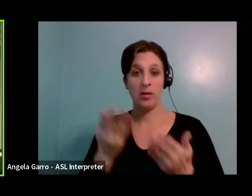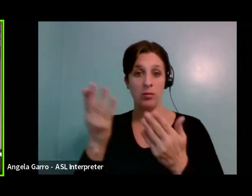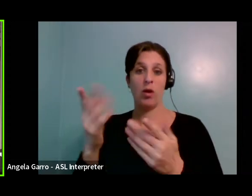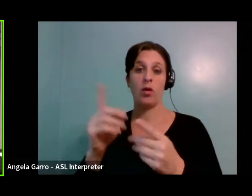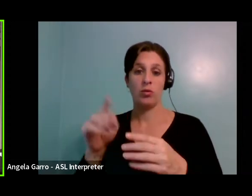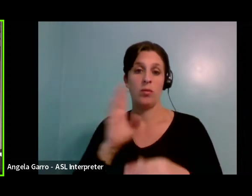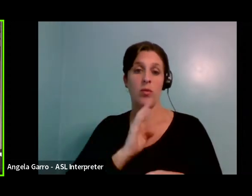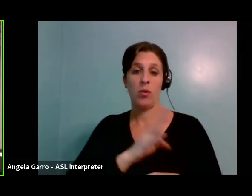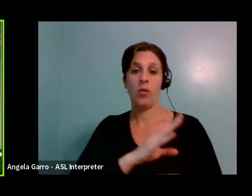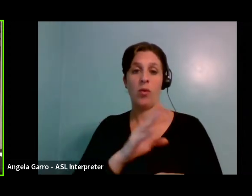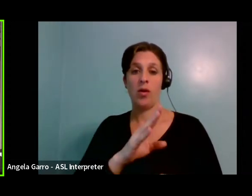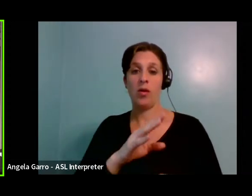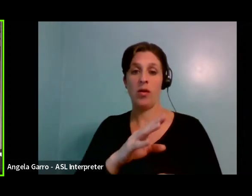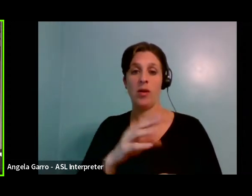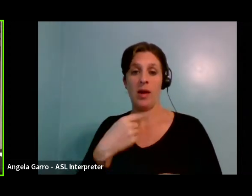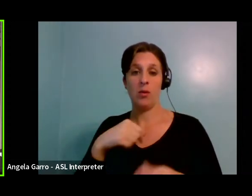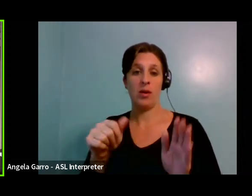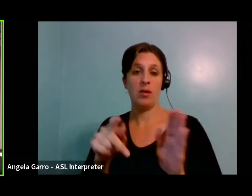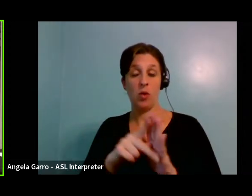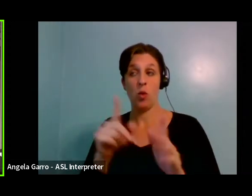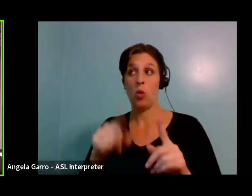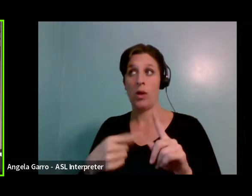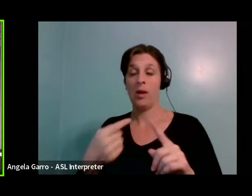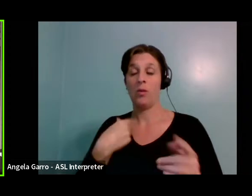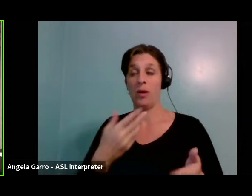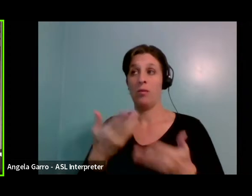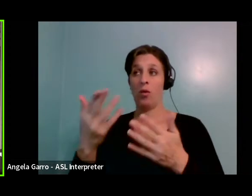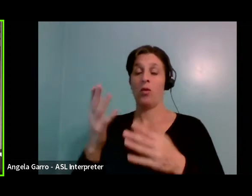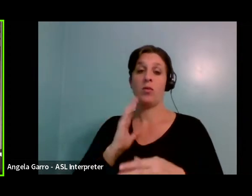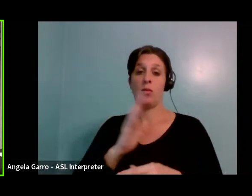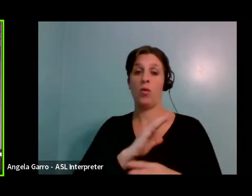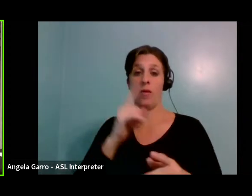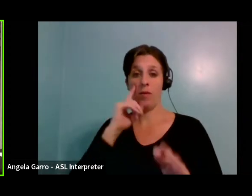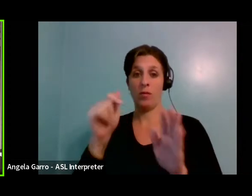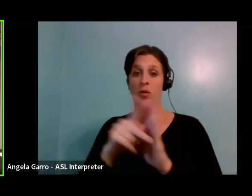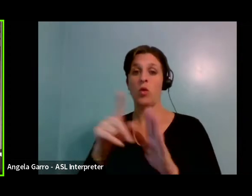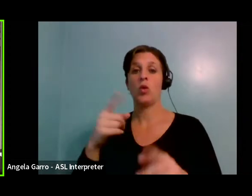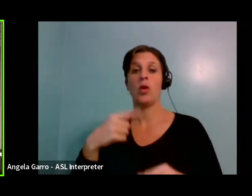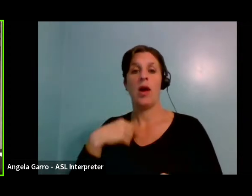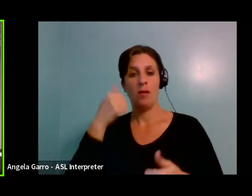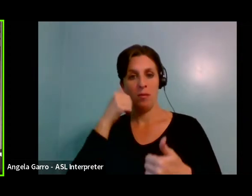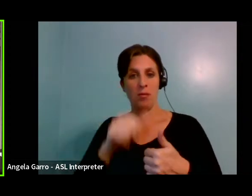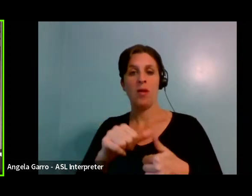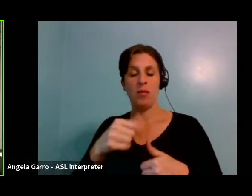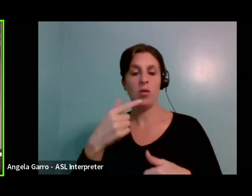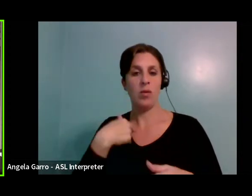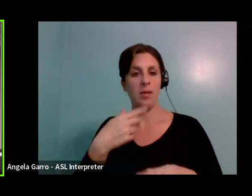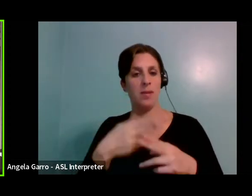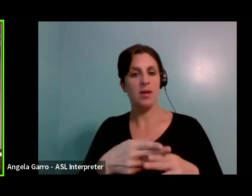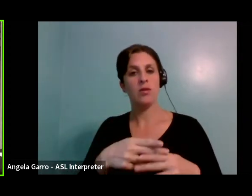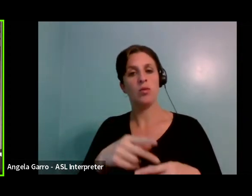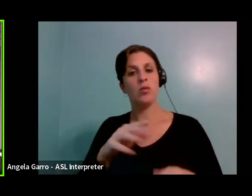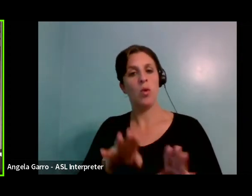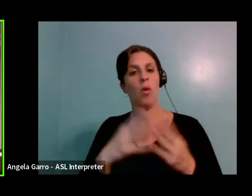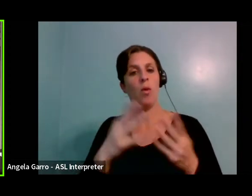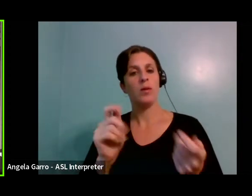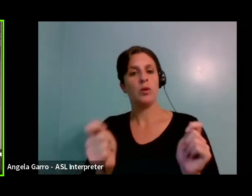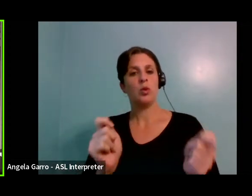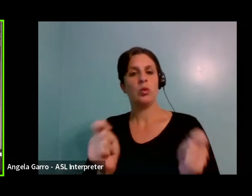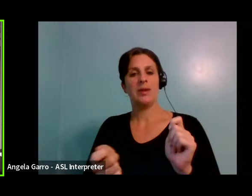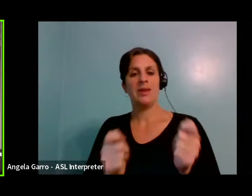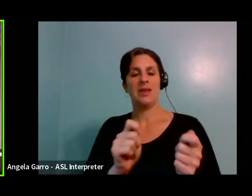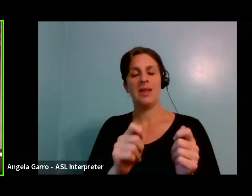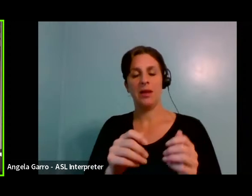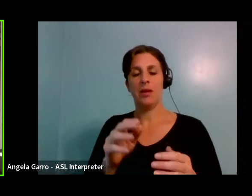it, when it was brought to the board for approval, I remember mentioning that we should be open to tweaking it, to tweaking the program or